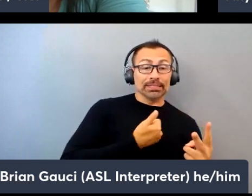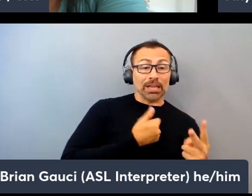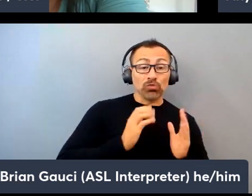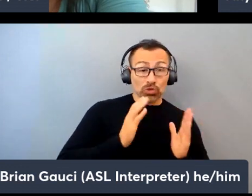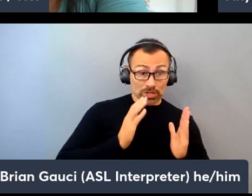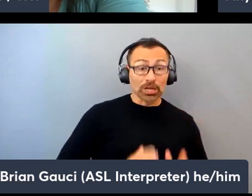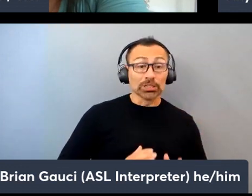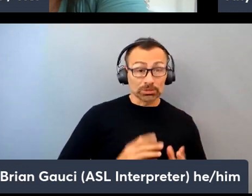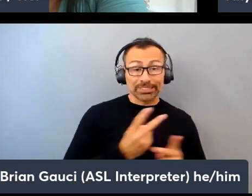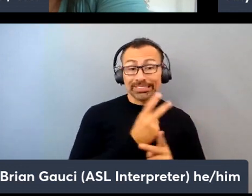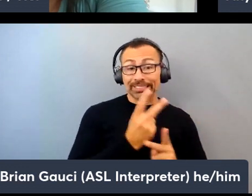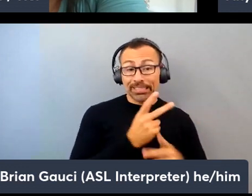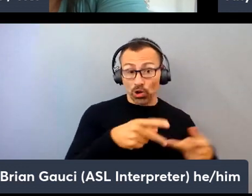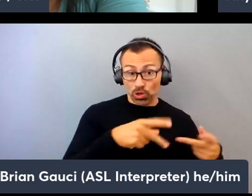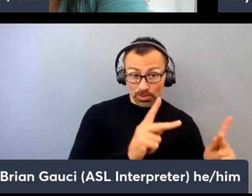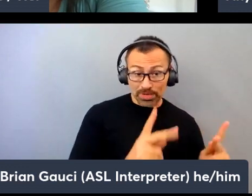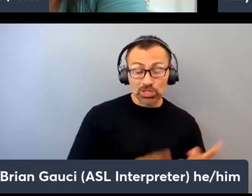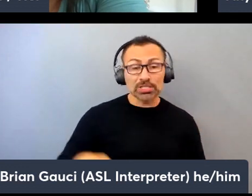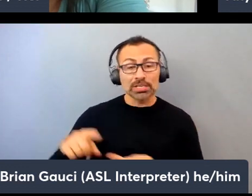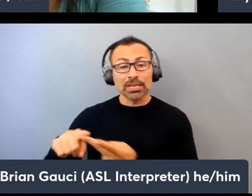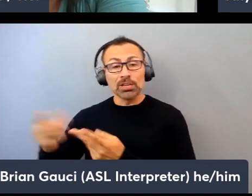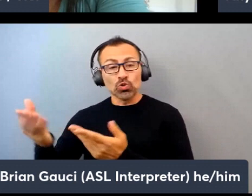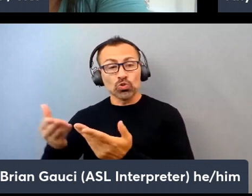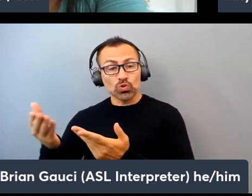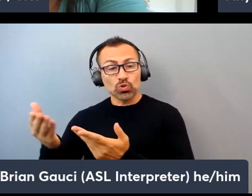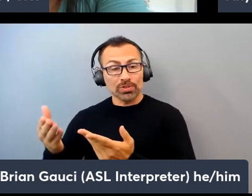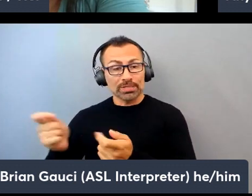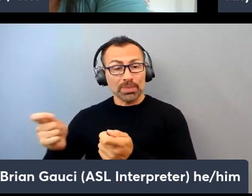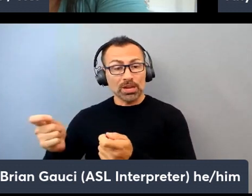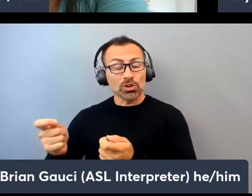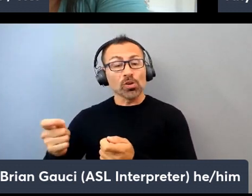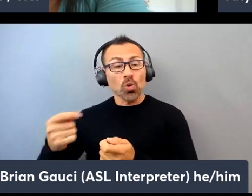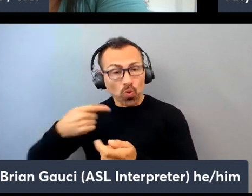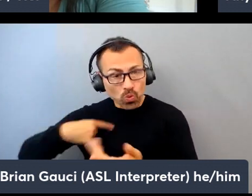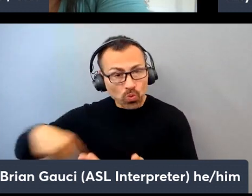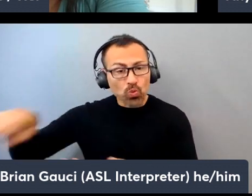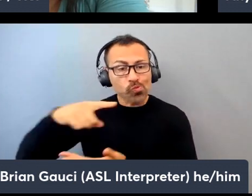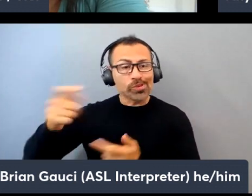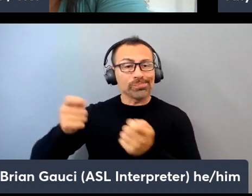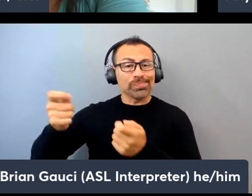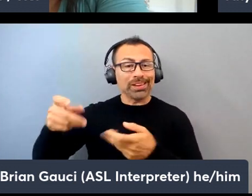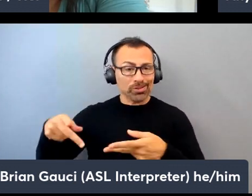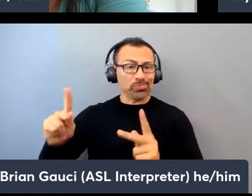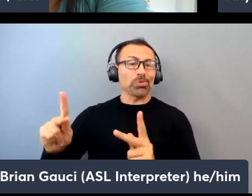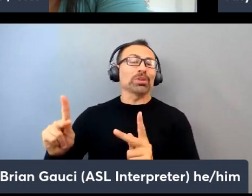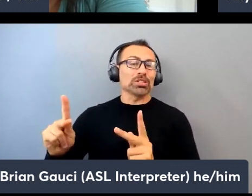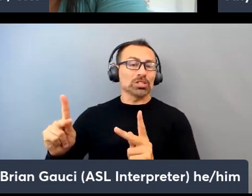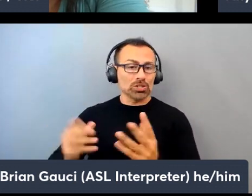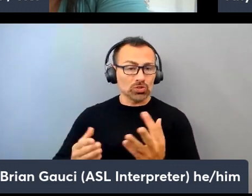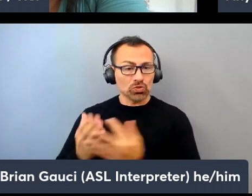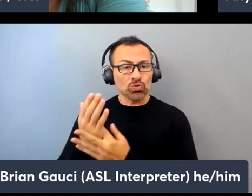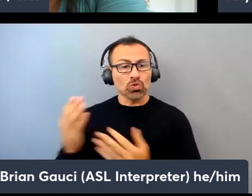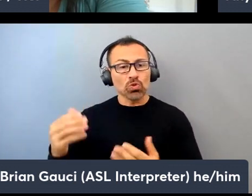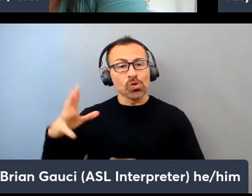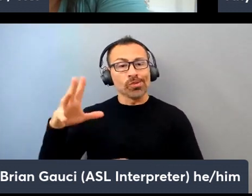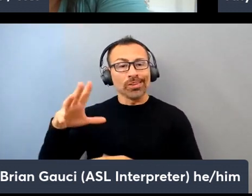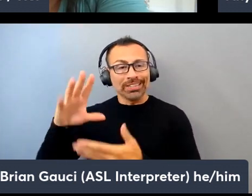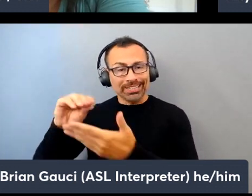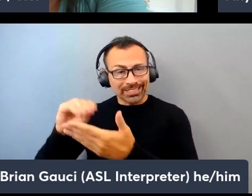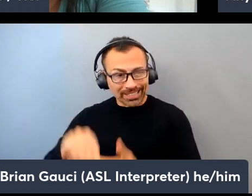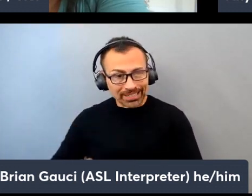permissions themselves. In a service managed mode, we manage the permission model through integration with AWS